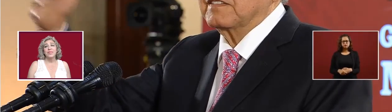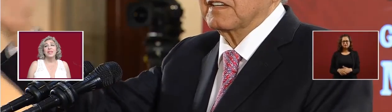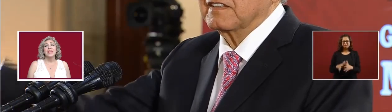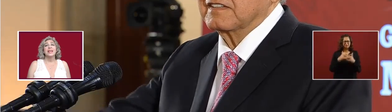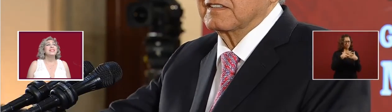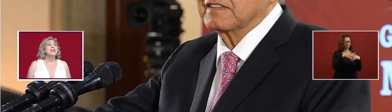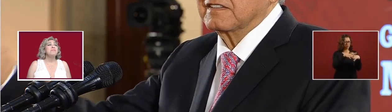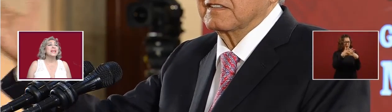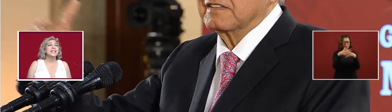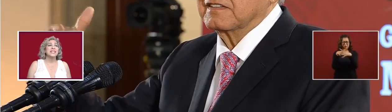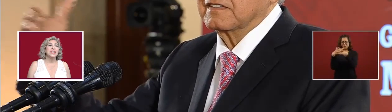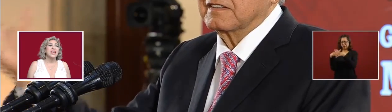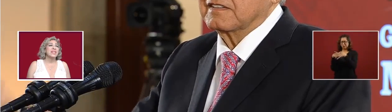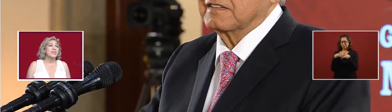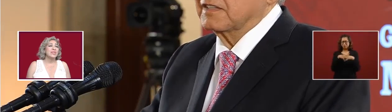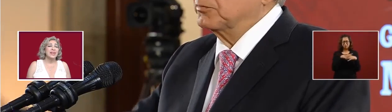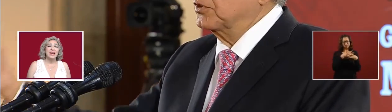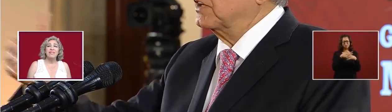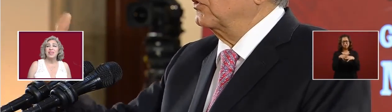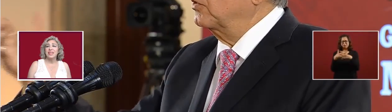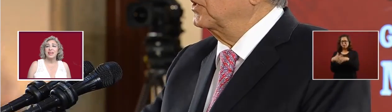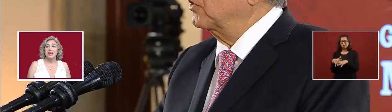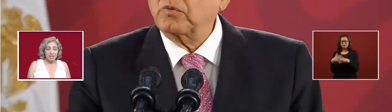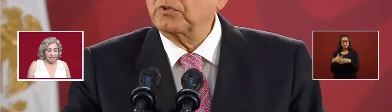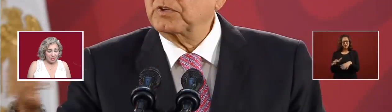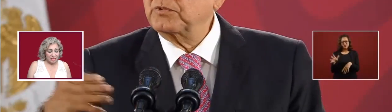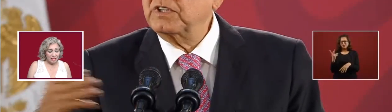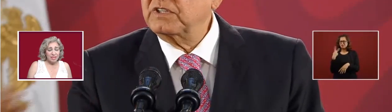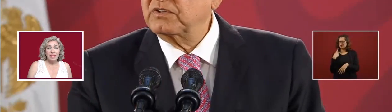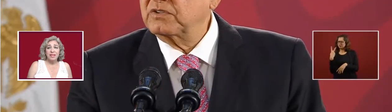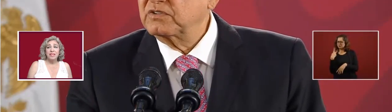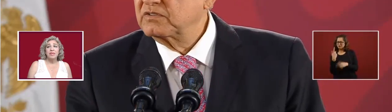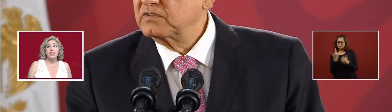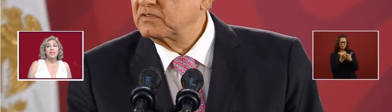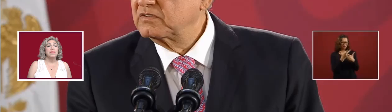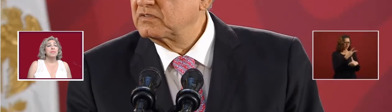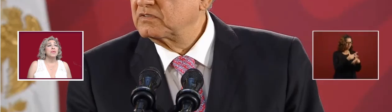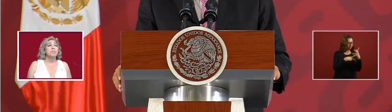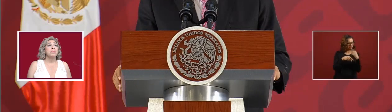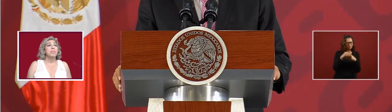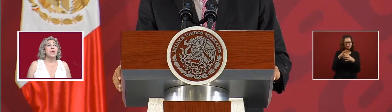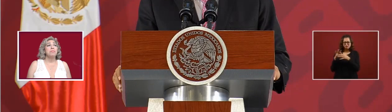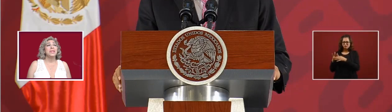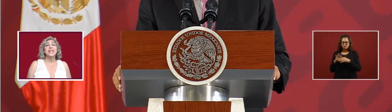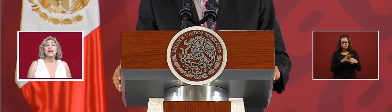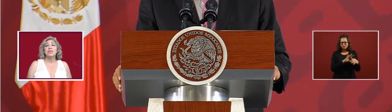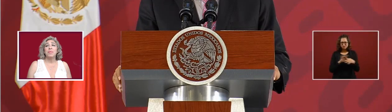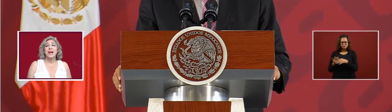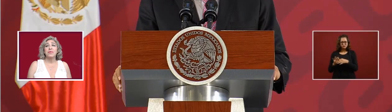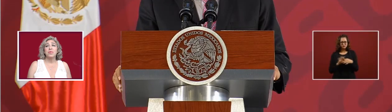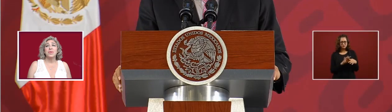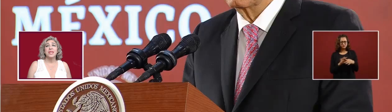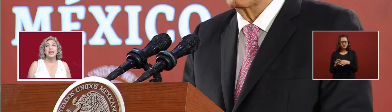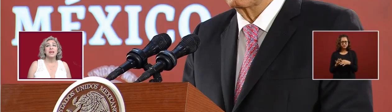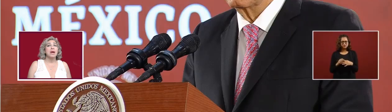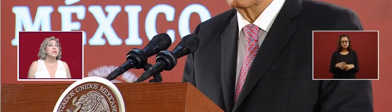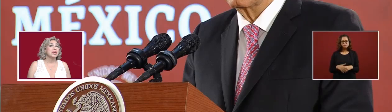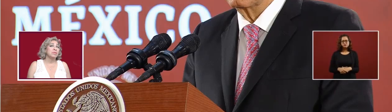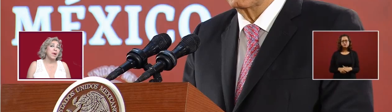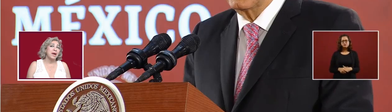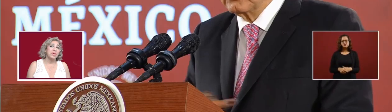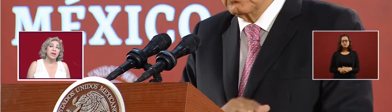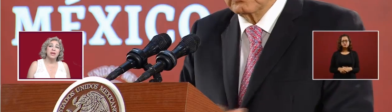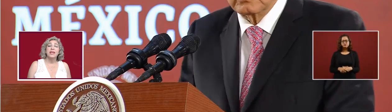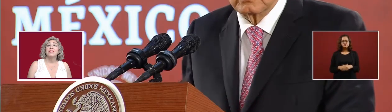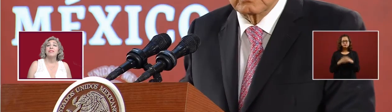they mix together everything the political power with the economical